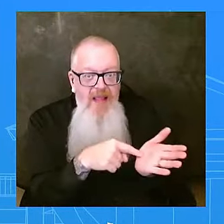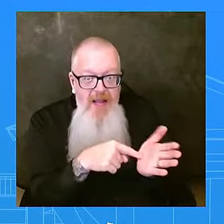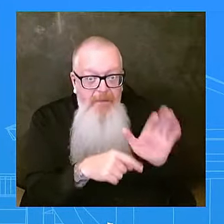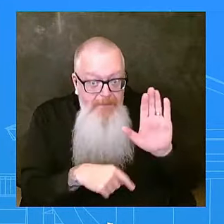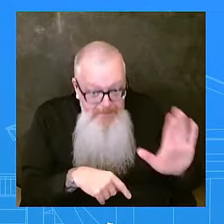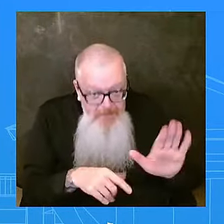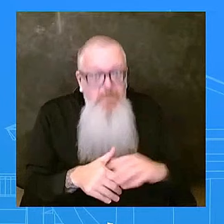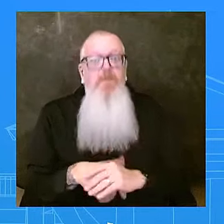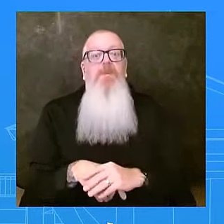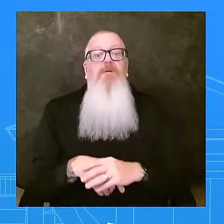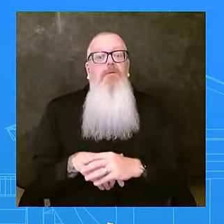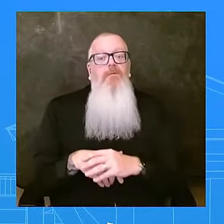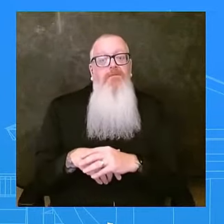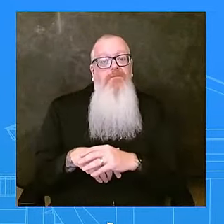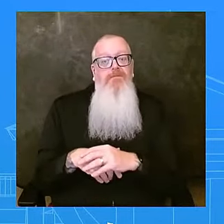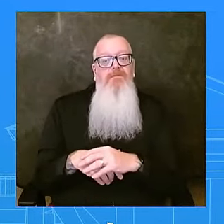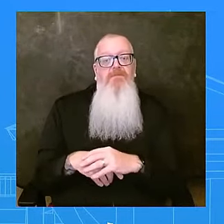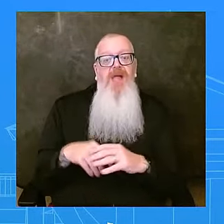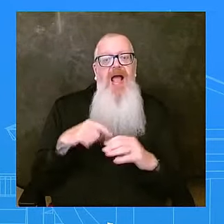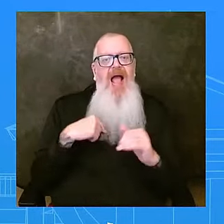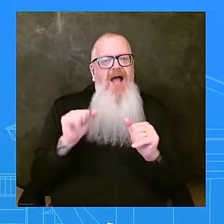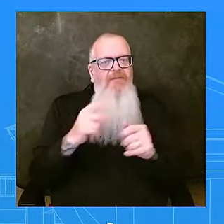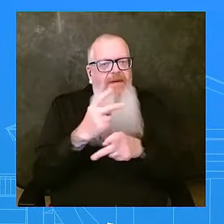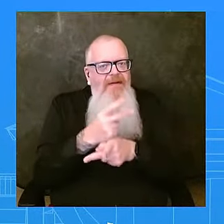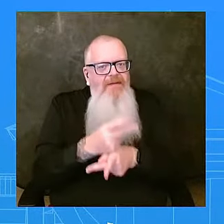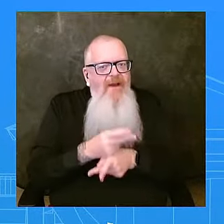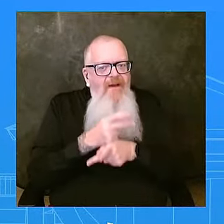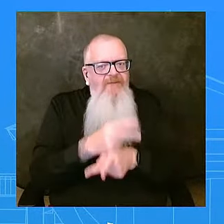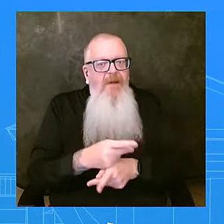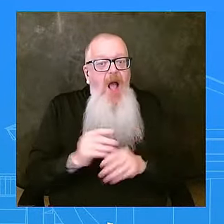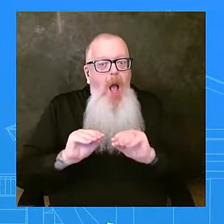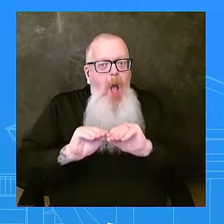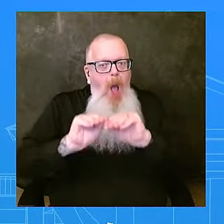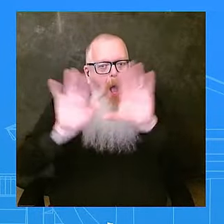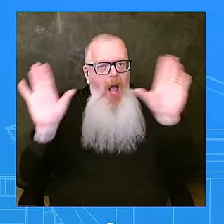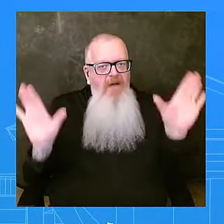And I want to be careful because obviously he's saying it as in his